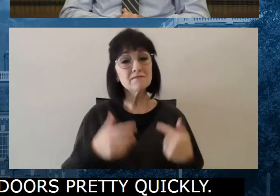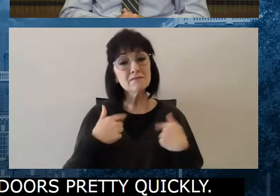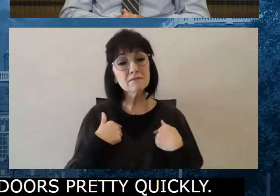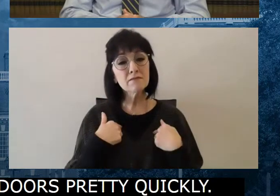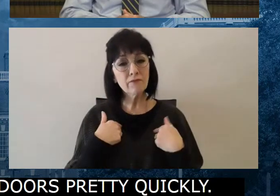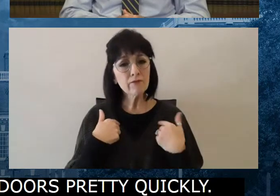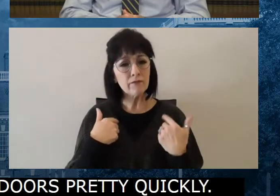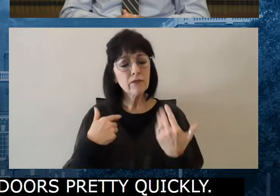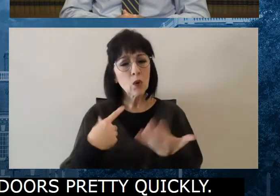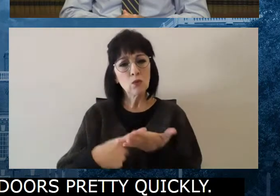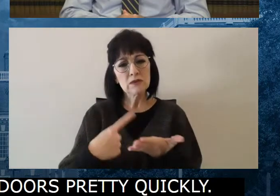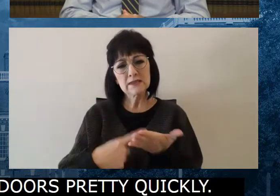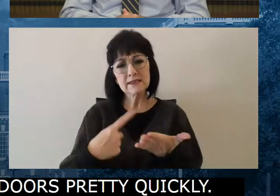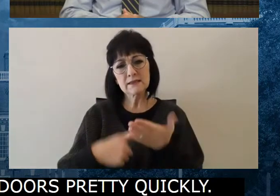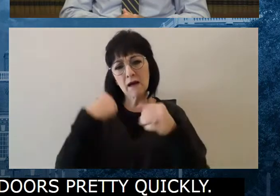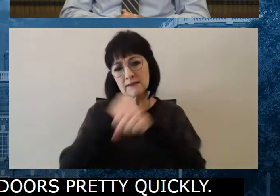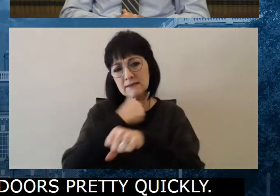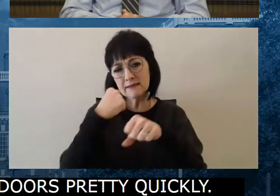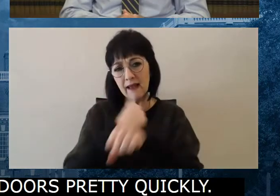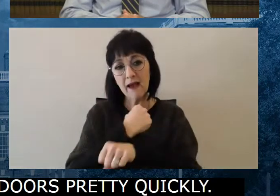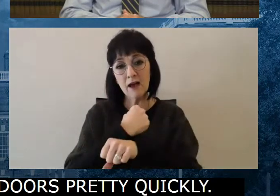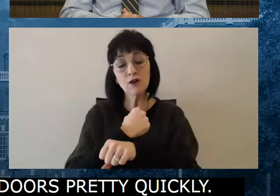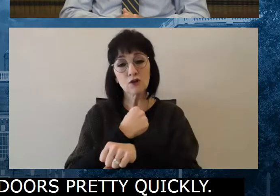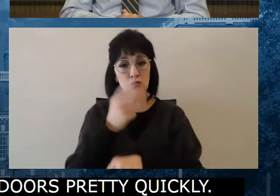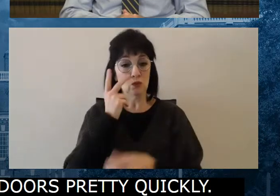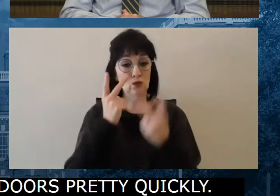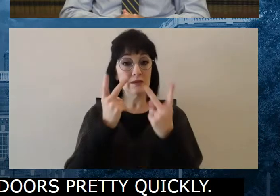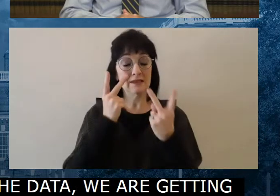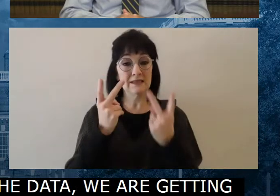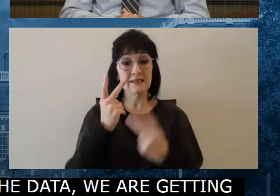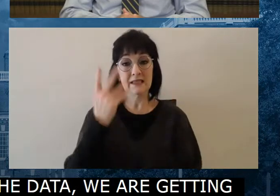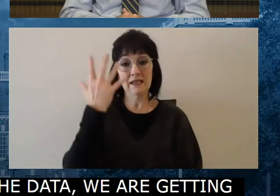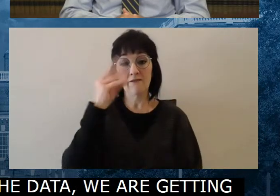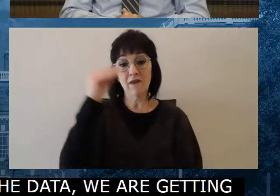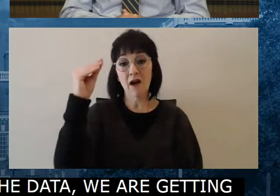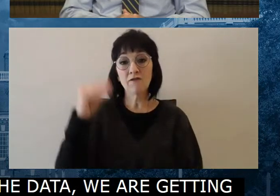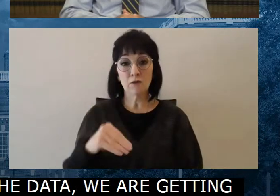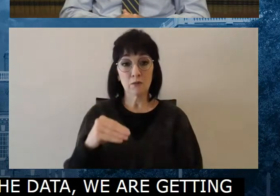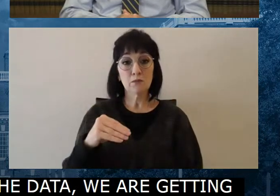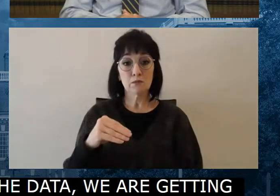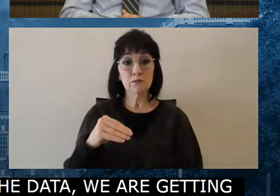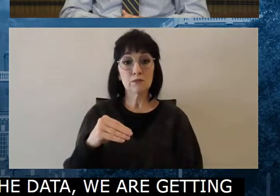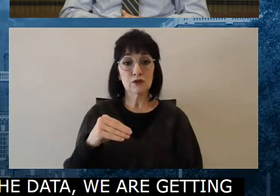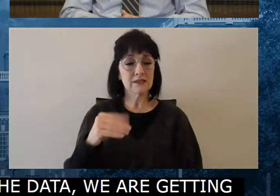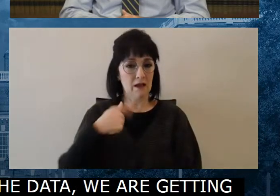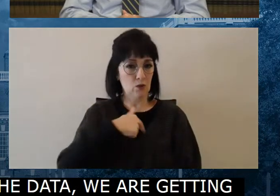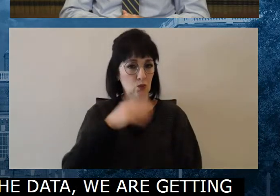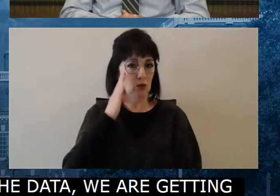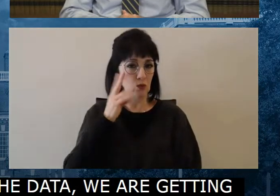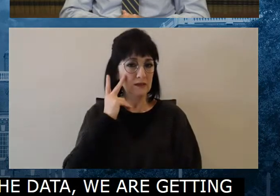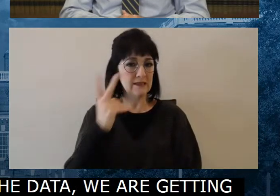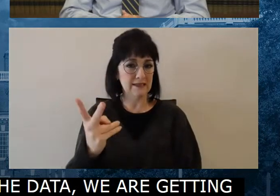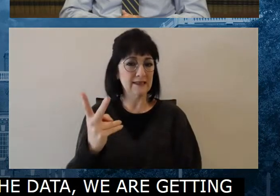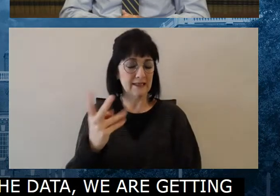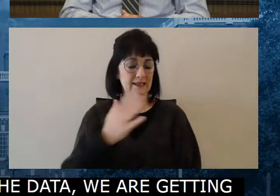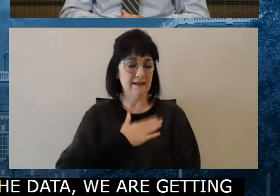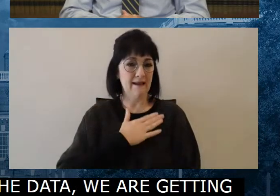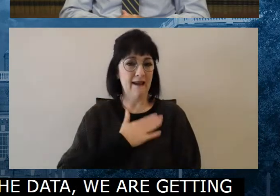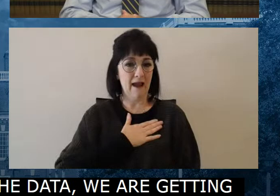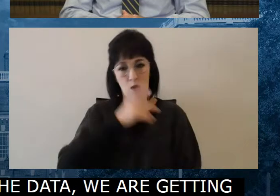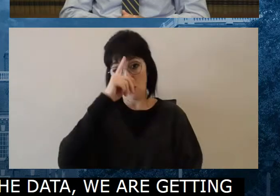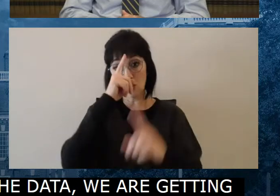and below, which has been our goal from the World Health Organization. We continue to focus huge efforts